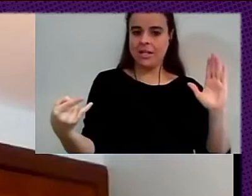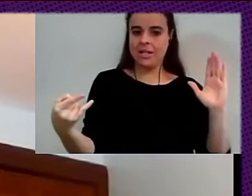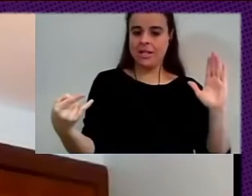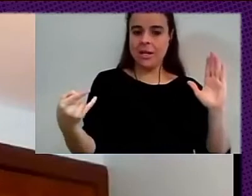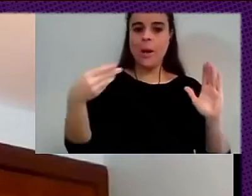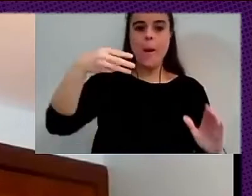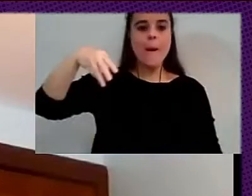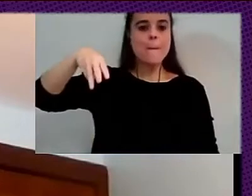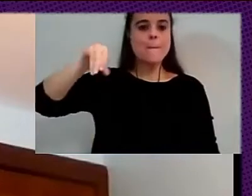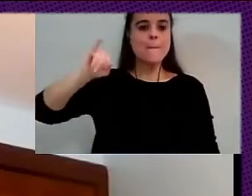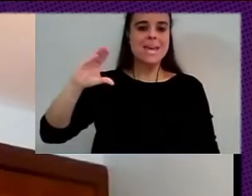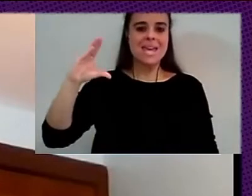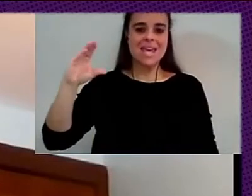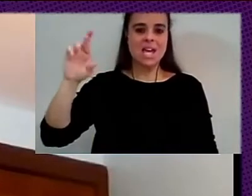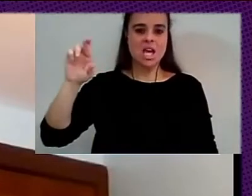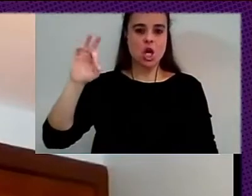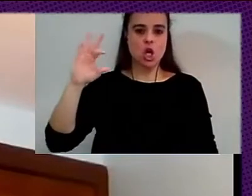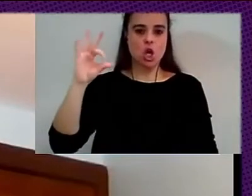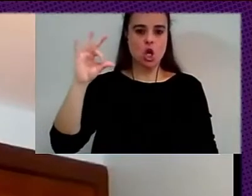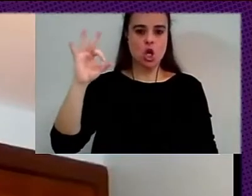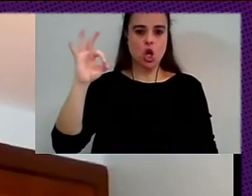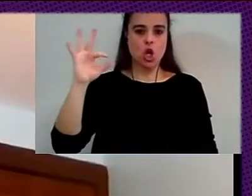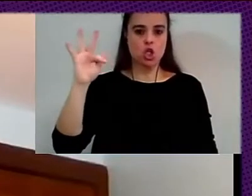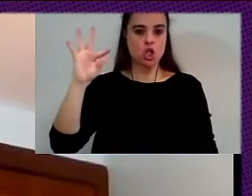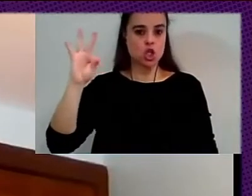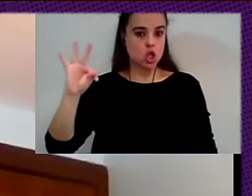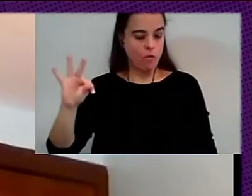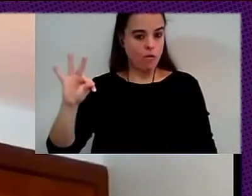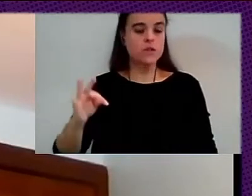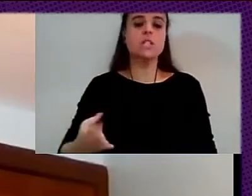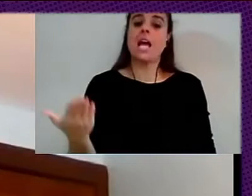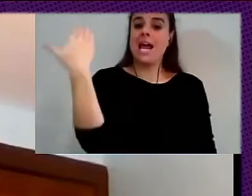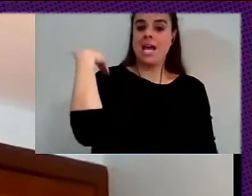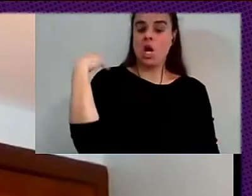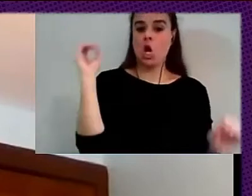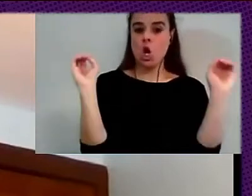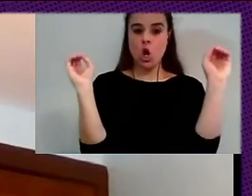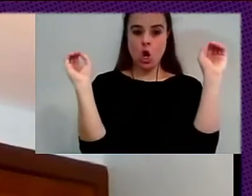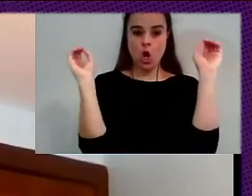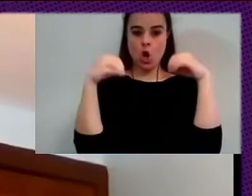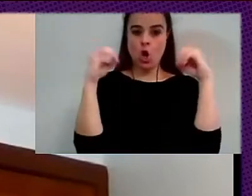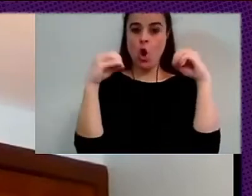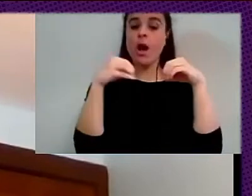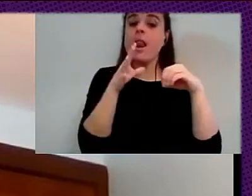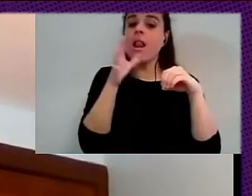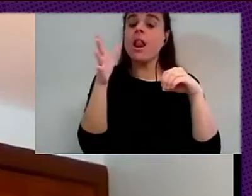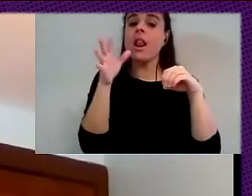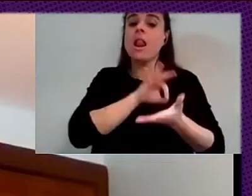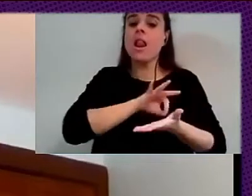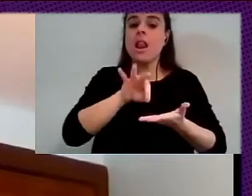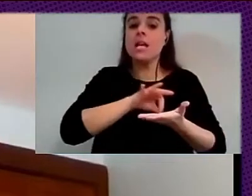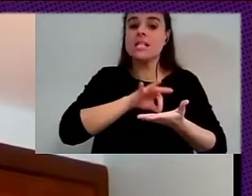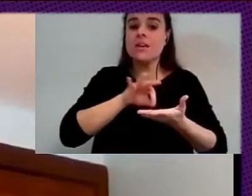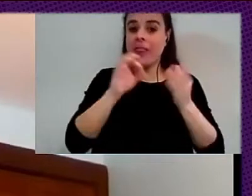because, say, Google Chrome and a lot of Google services are run off the web, and there's not good internet connectivity in a lot of the